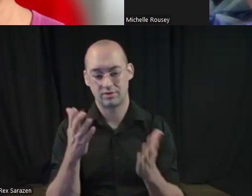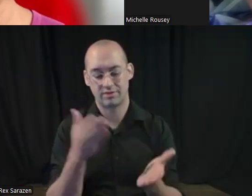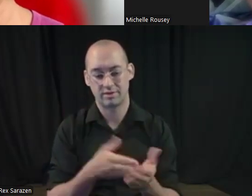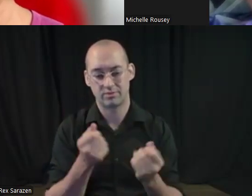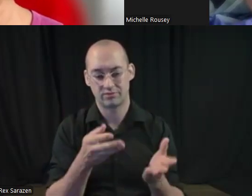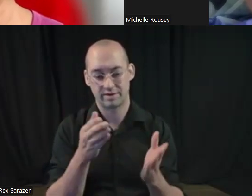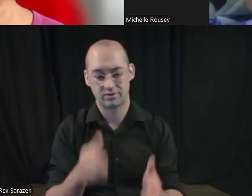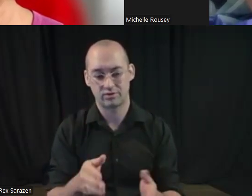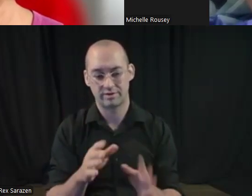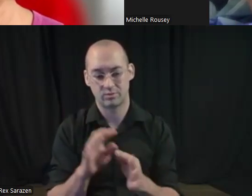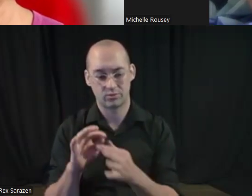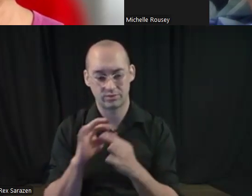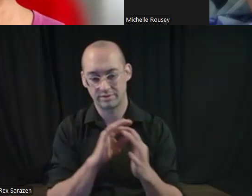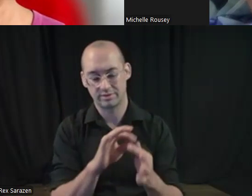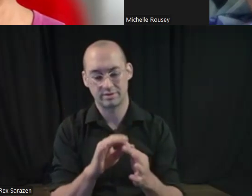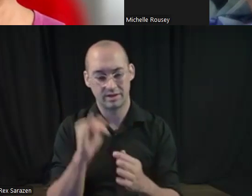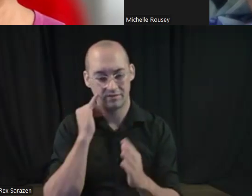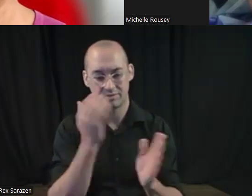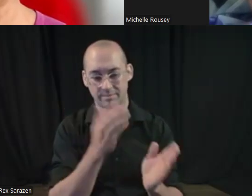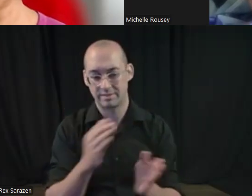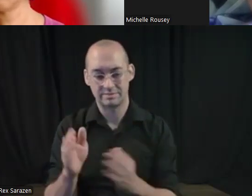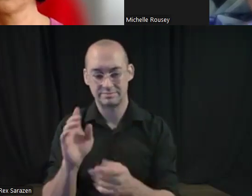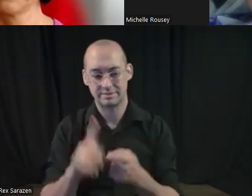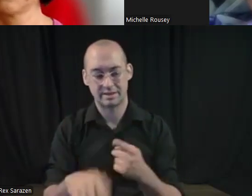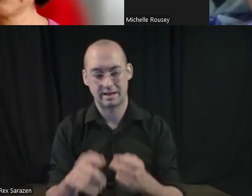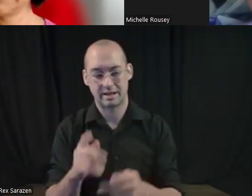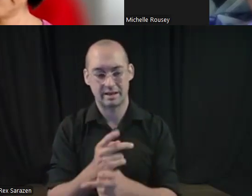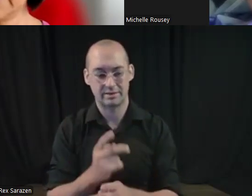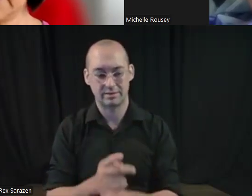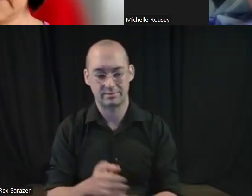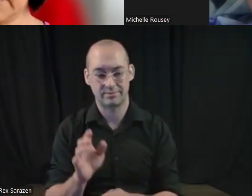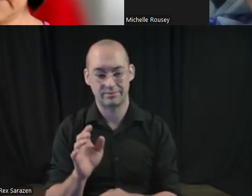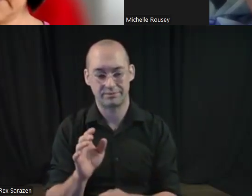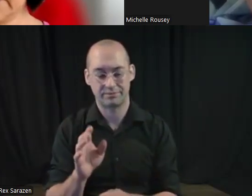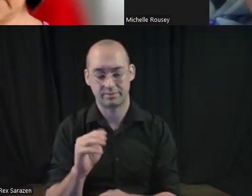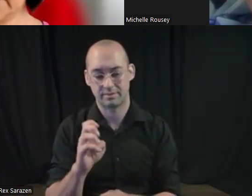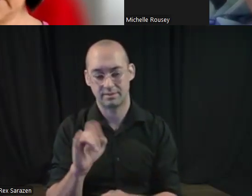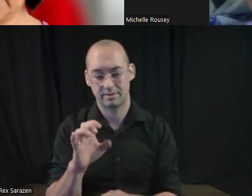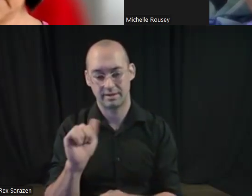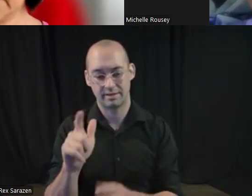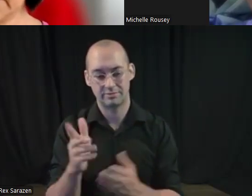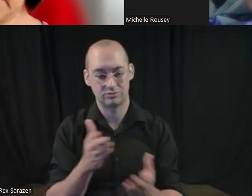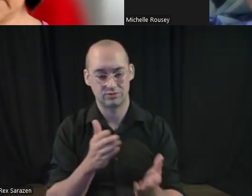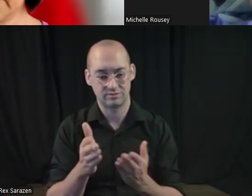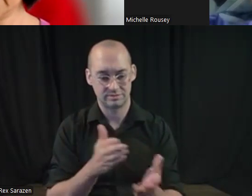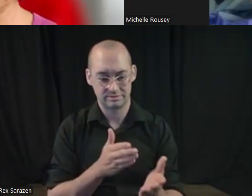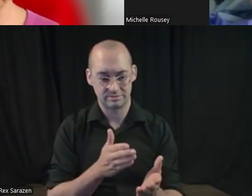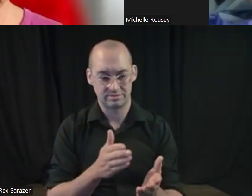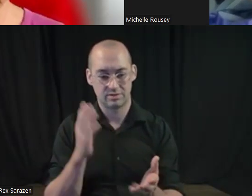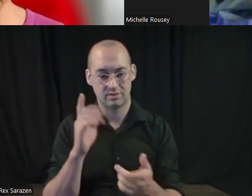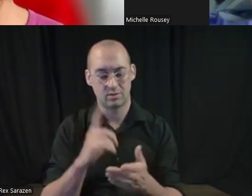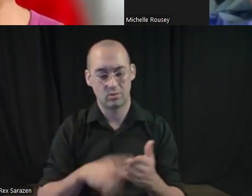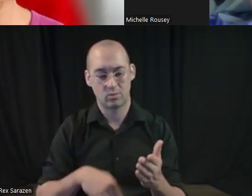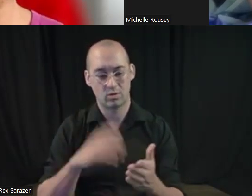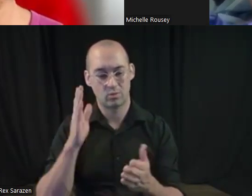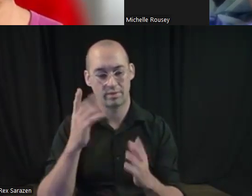networks. If plans can't handle current duals and Medi-Cal services, then what will happen